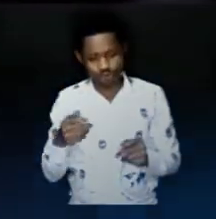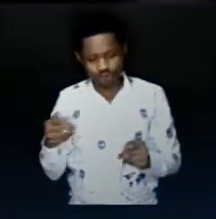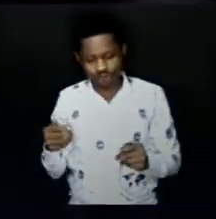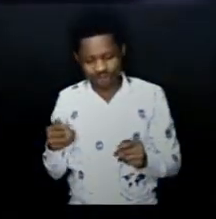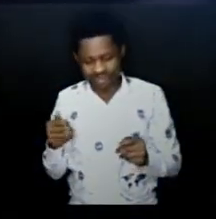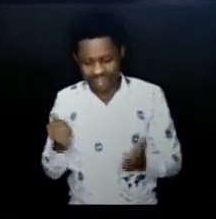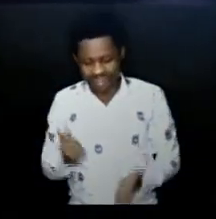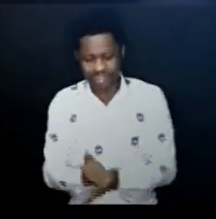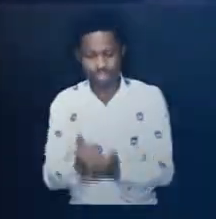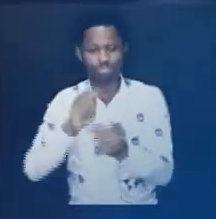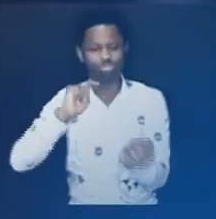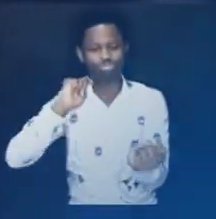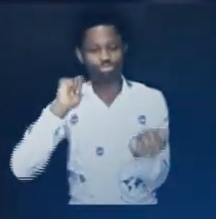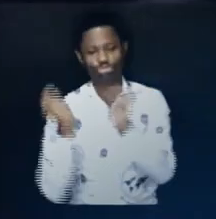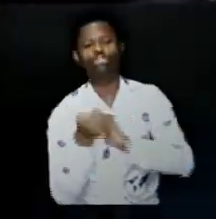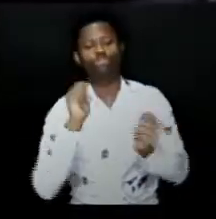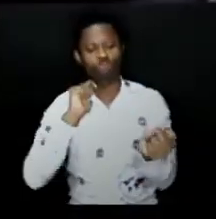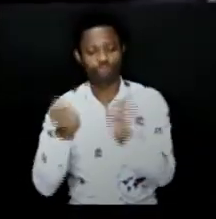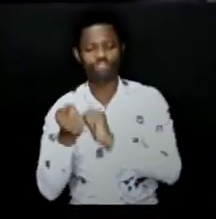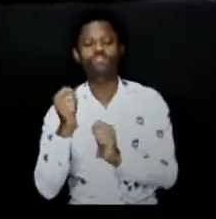transformation. For us as